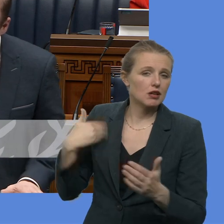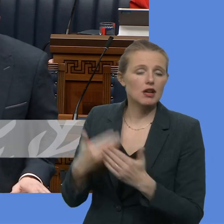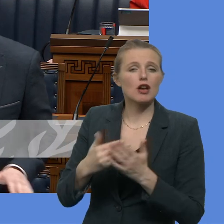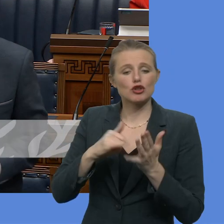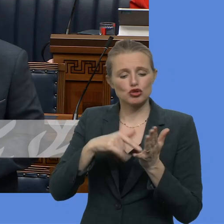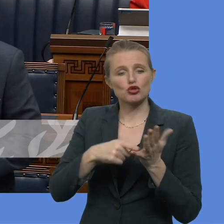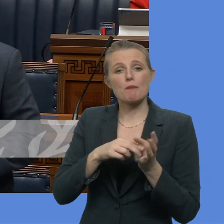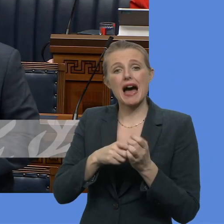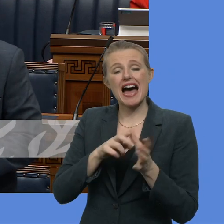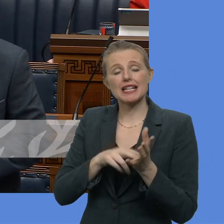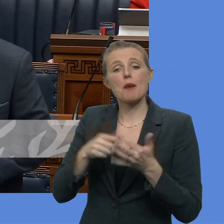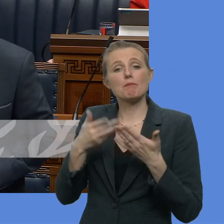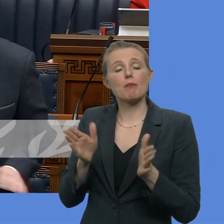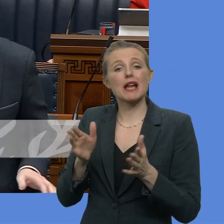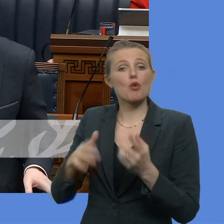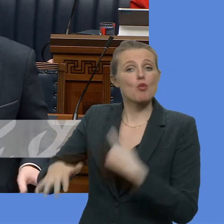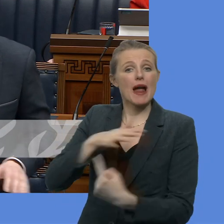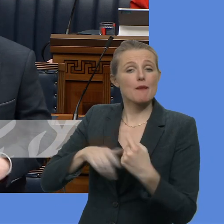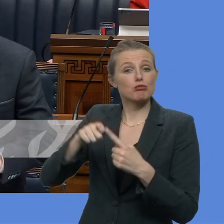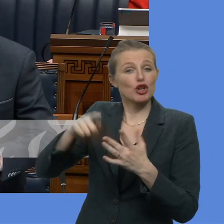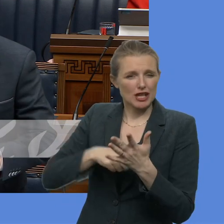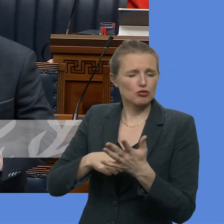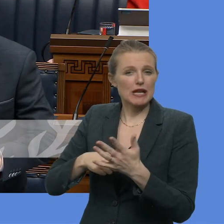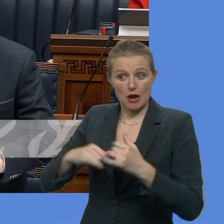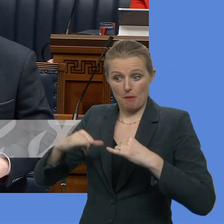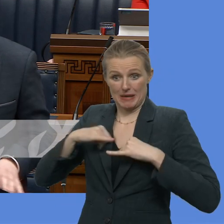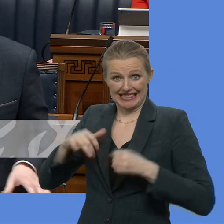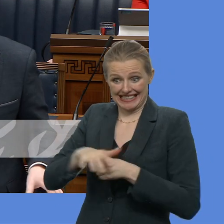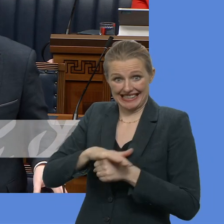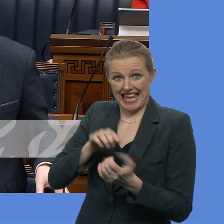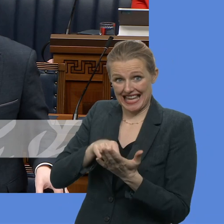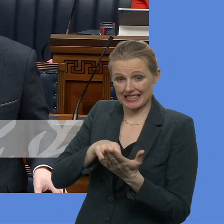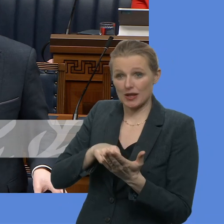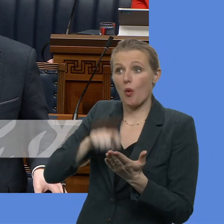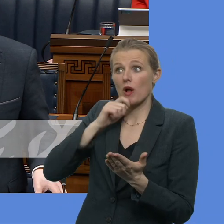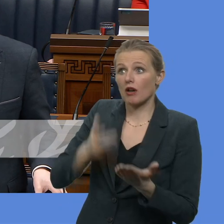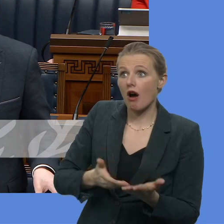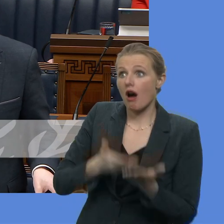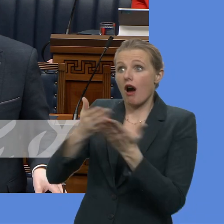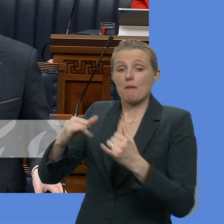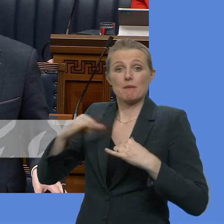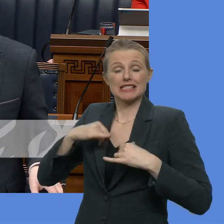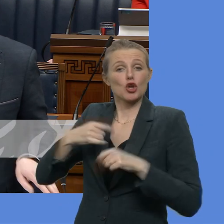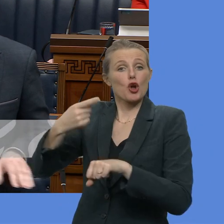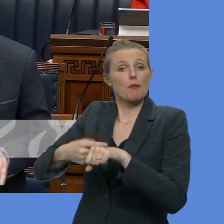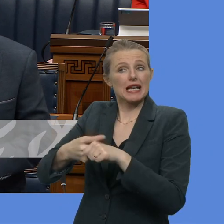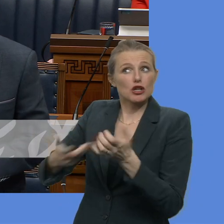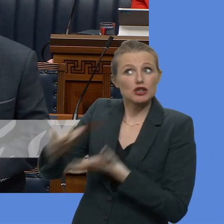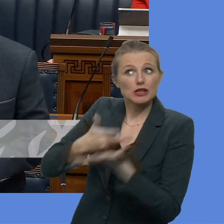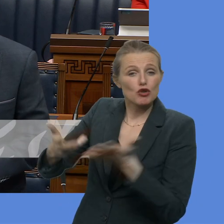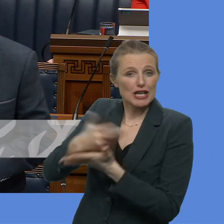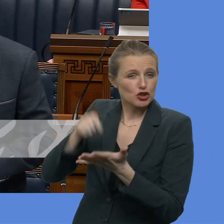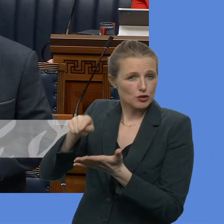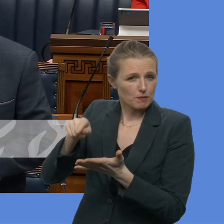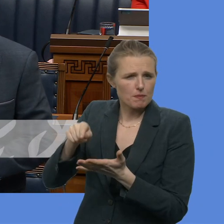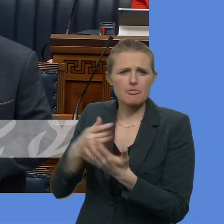Realm project is at business case stage and is now scheduled for casework committee consideration within my department. There have been a number